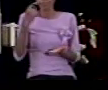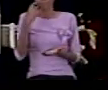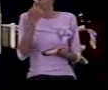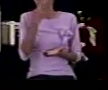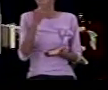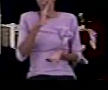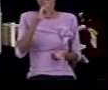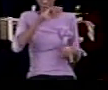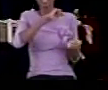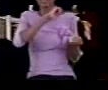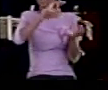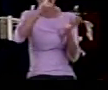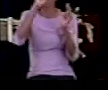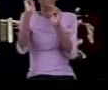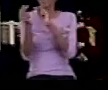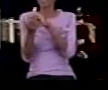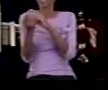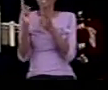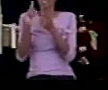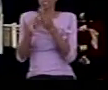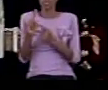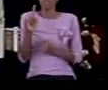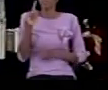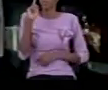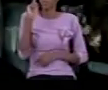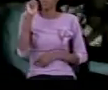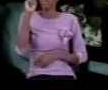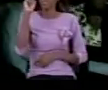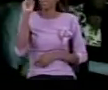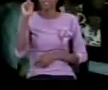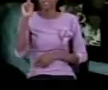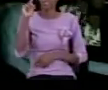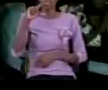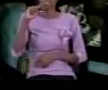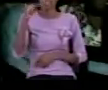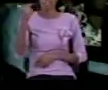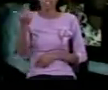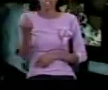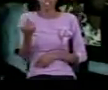eyes are turning to you.